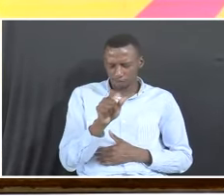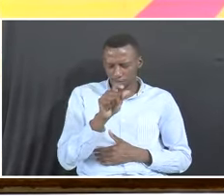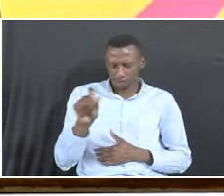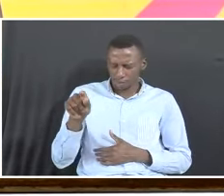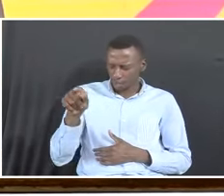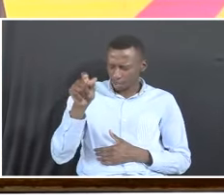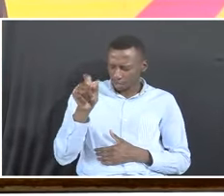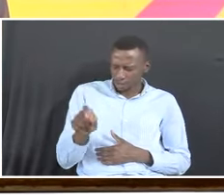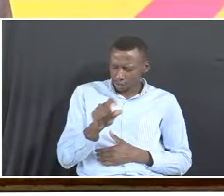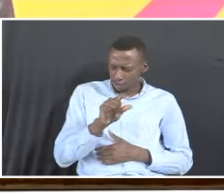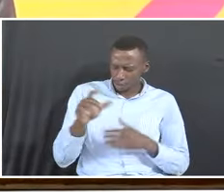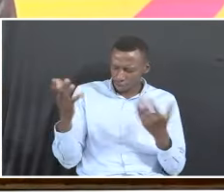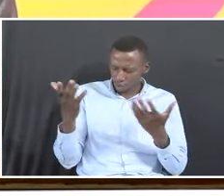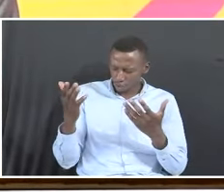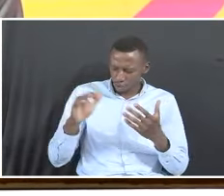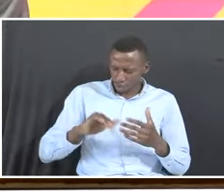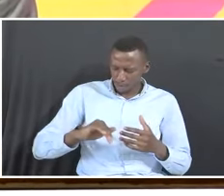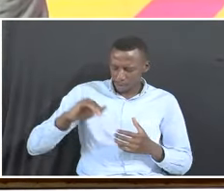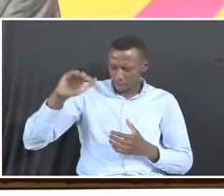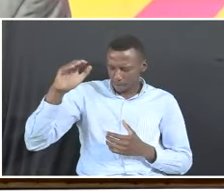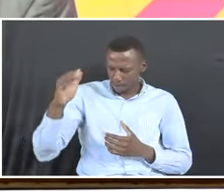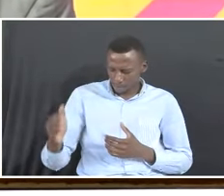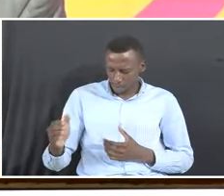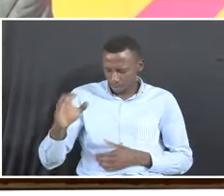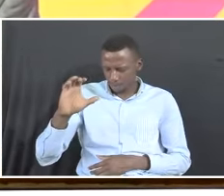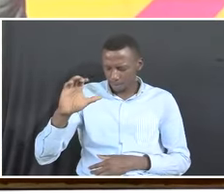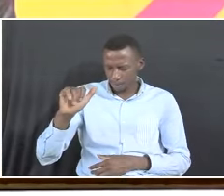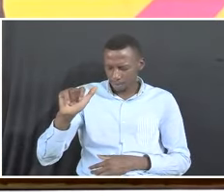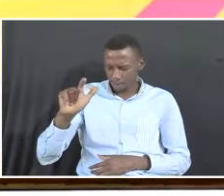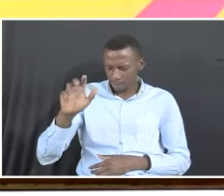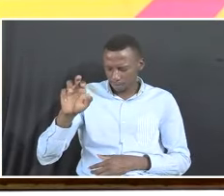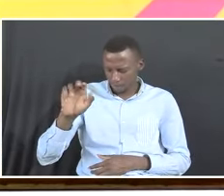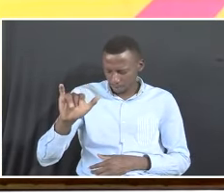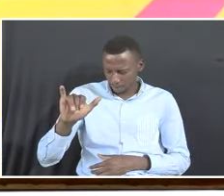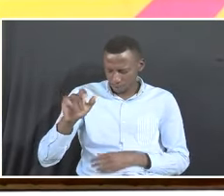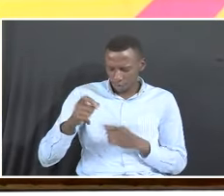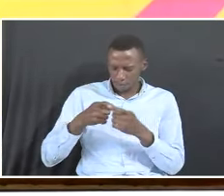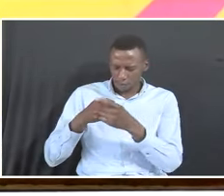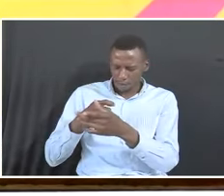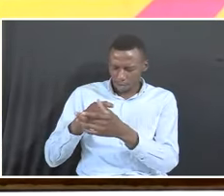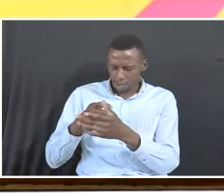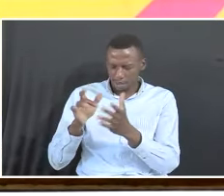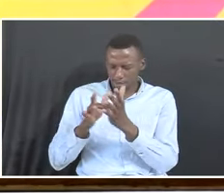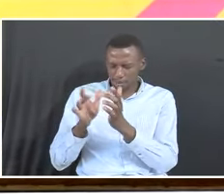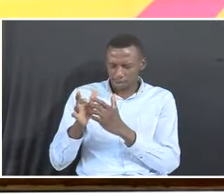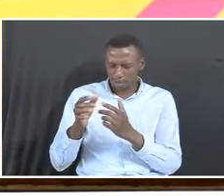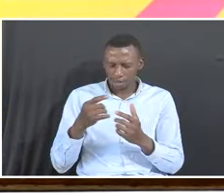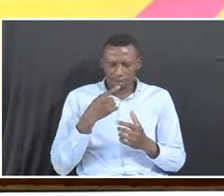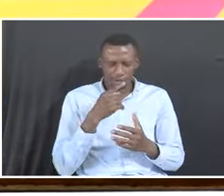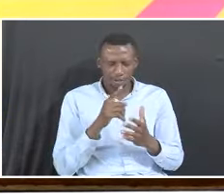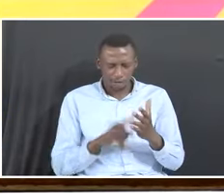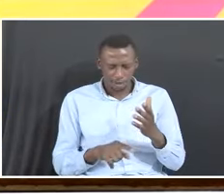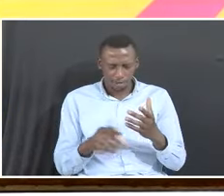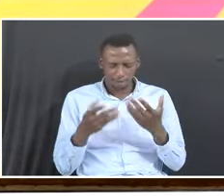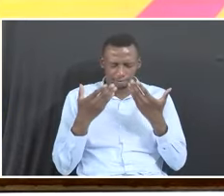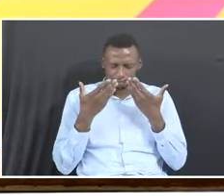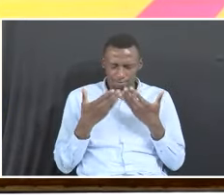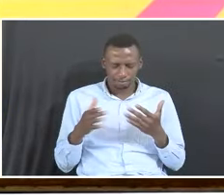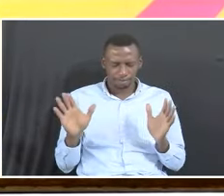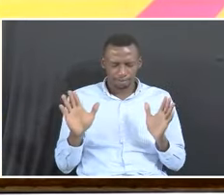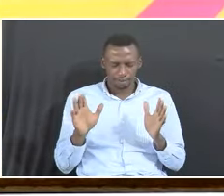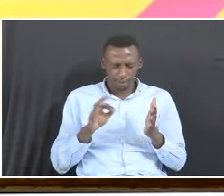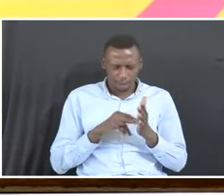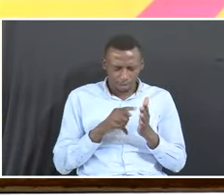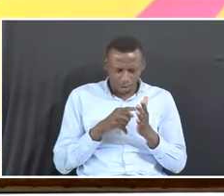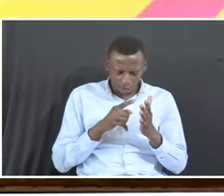Mount Calvary. From there, he said, "It is finished," meaning the plan of salvation has